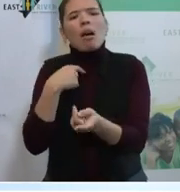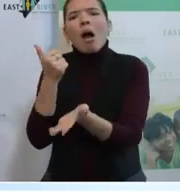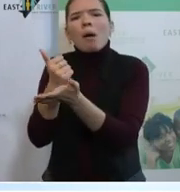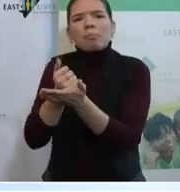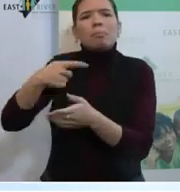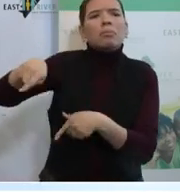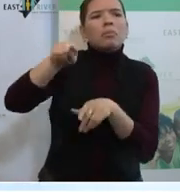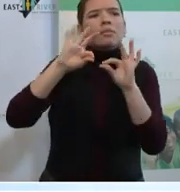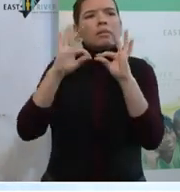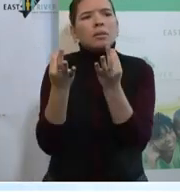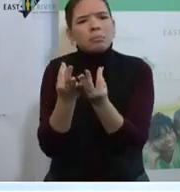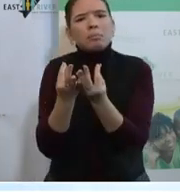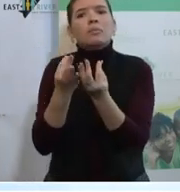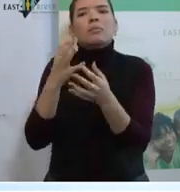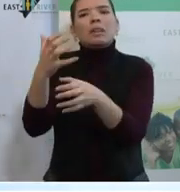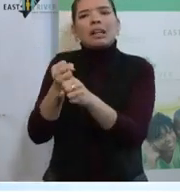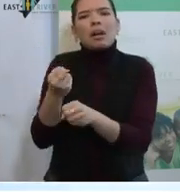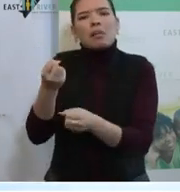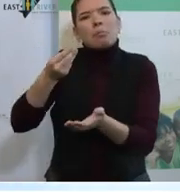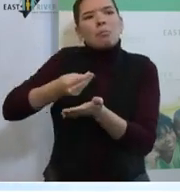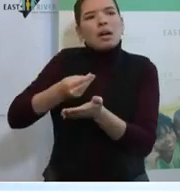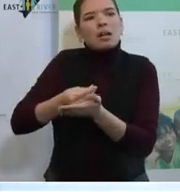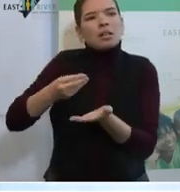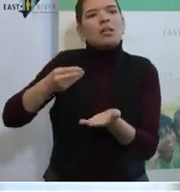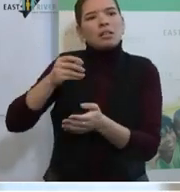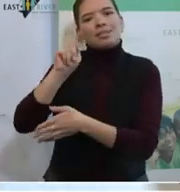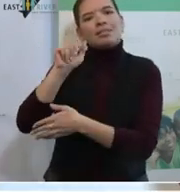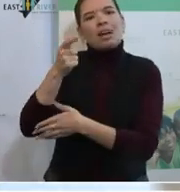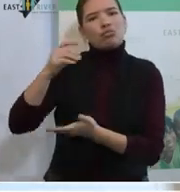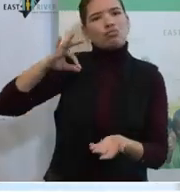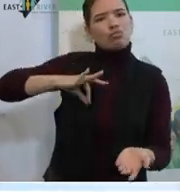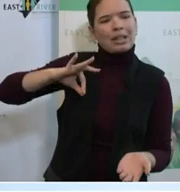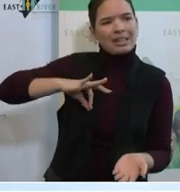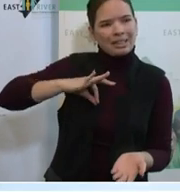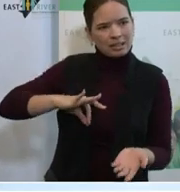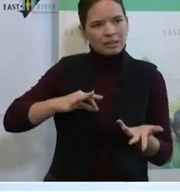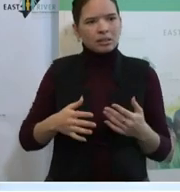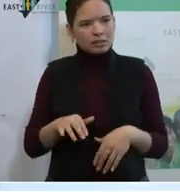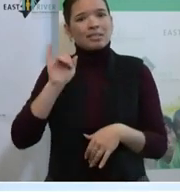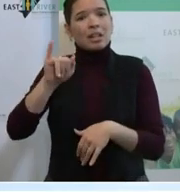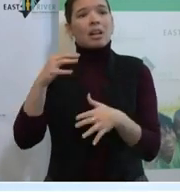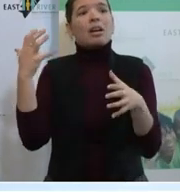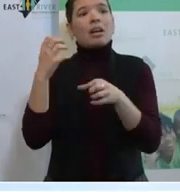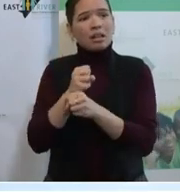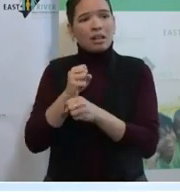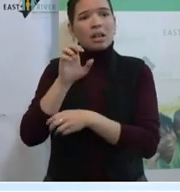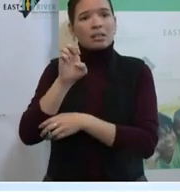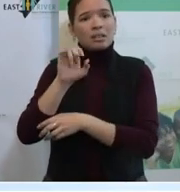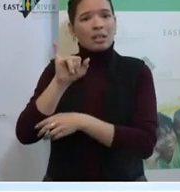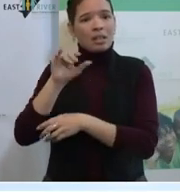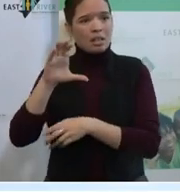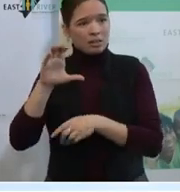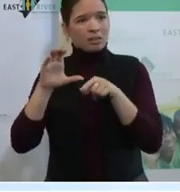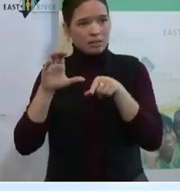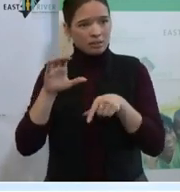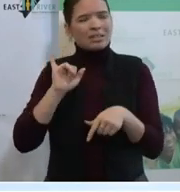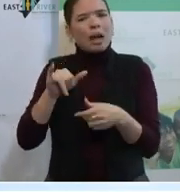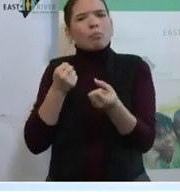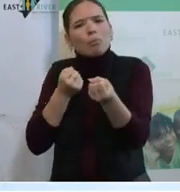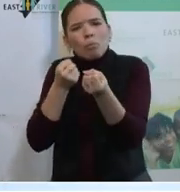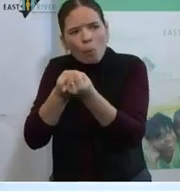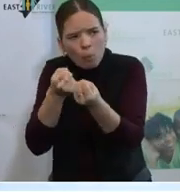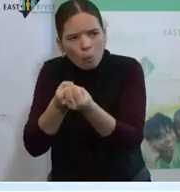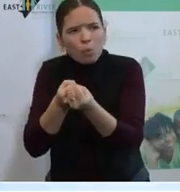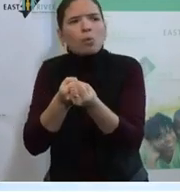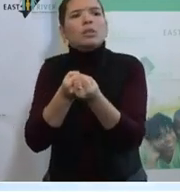For over 15 years, East River has been providing tax services to the community residents free, and we would like to continue to